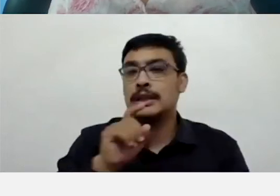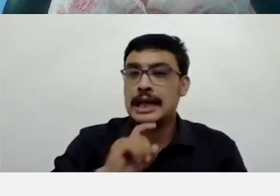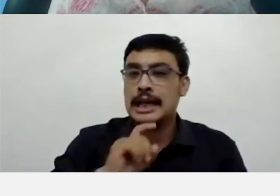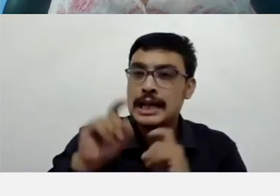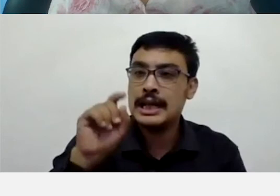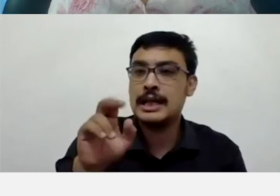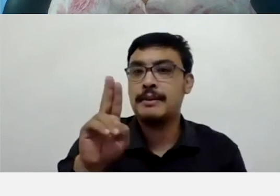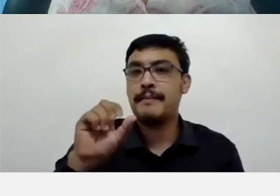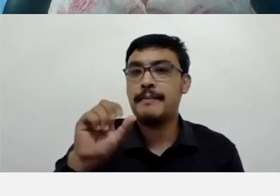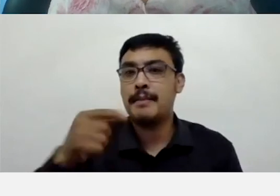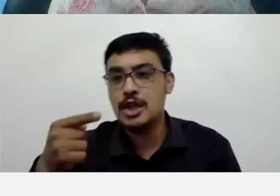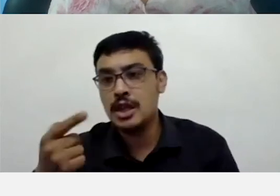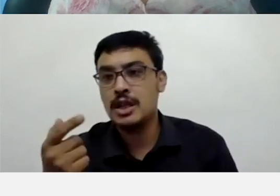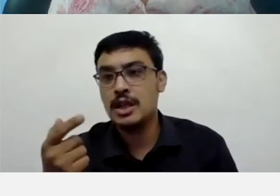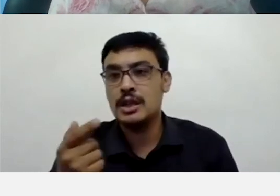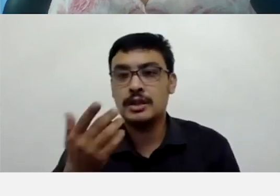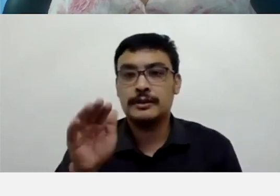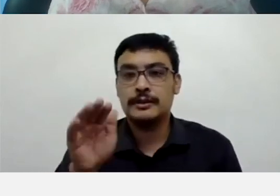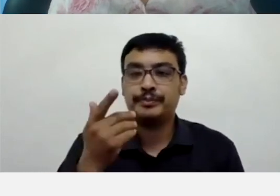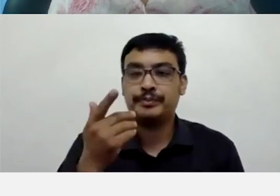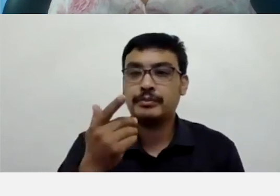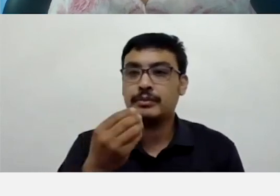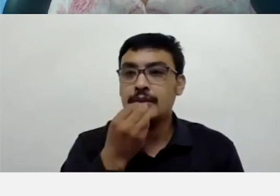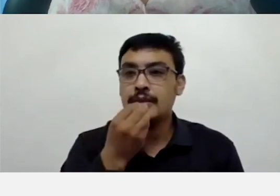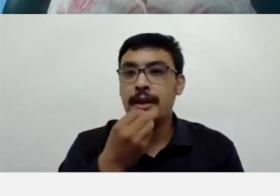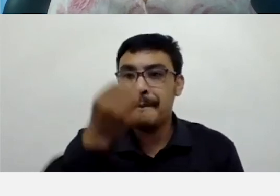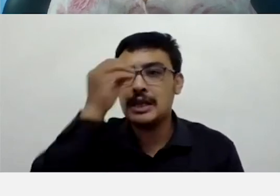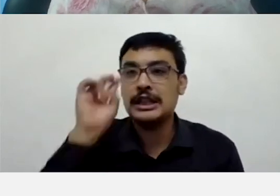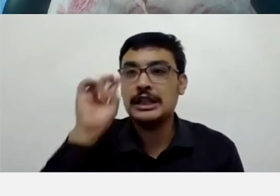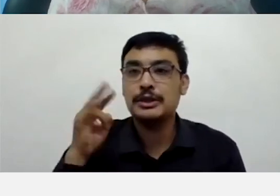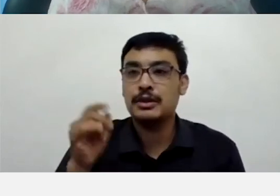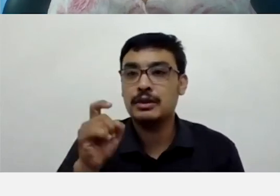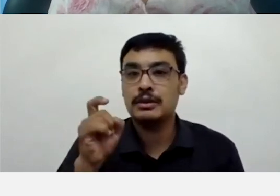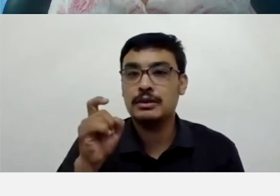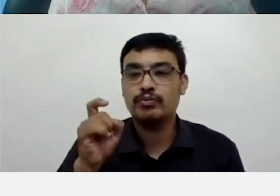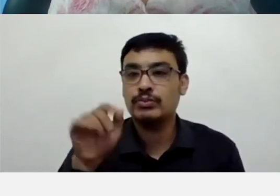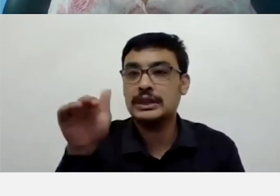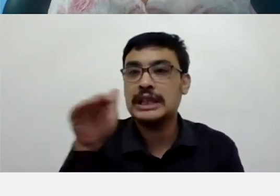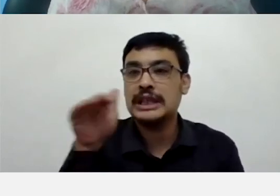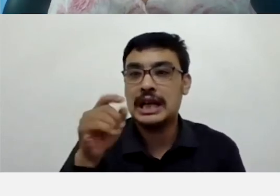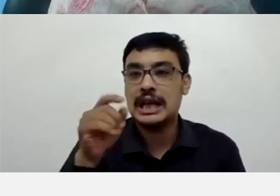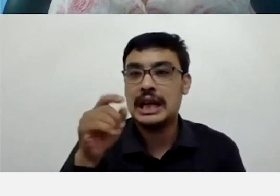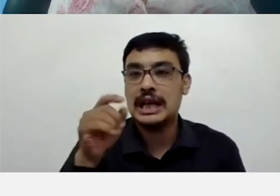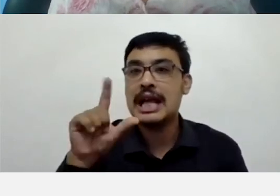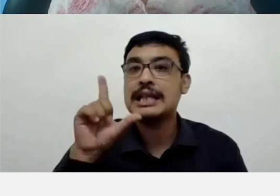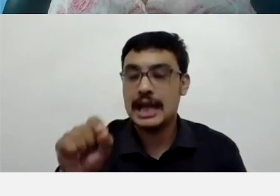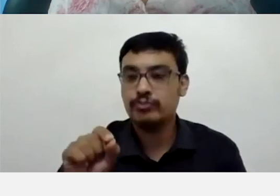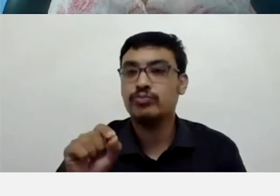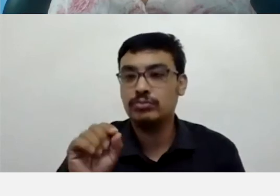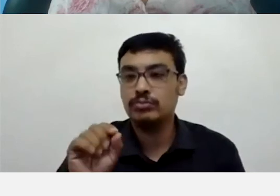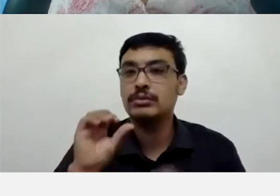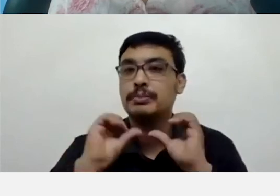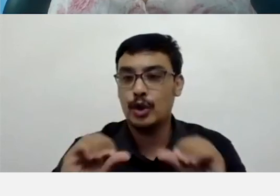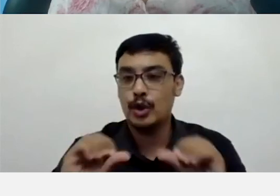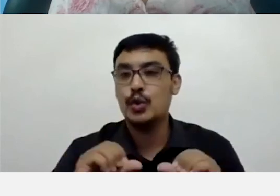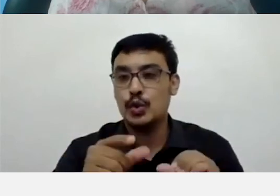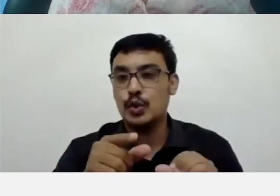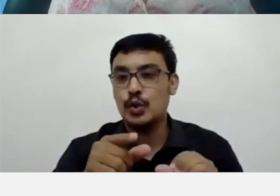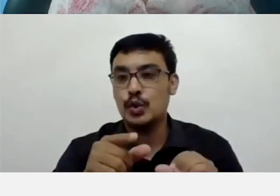the gaza as a prasad of Shiva. So gaza help in releasing the mental